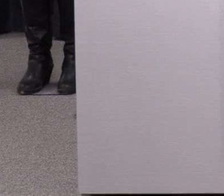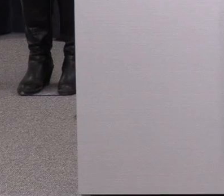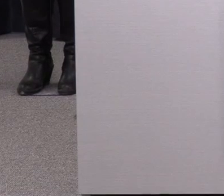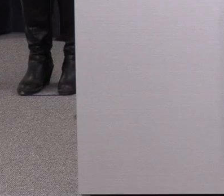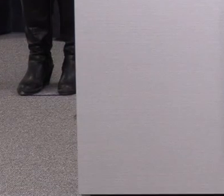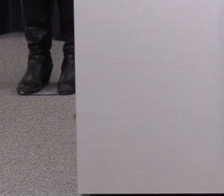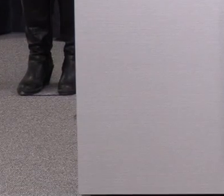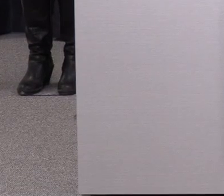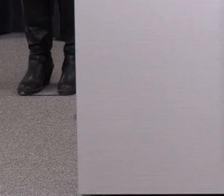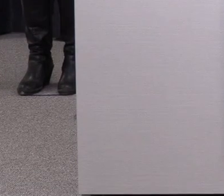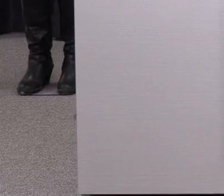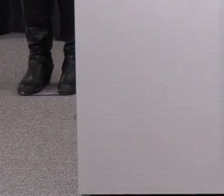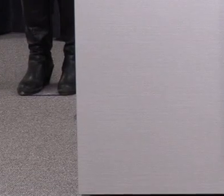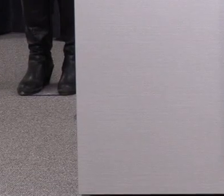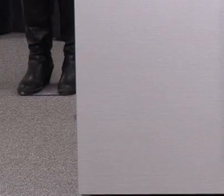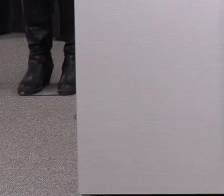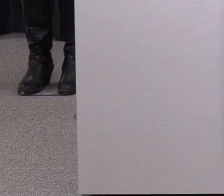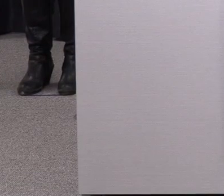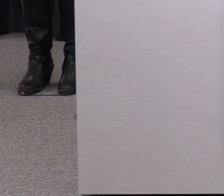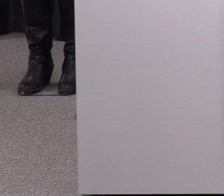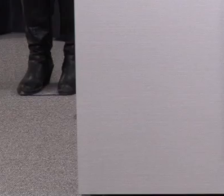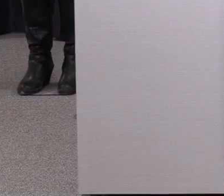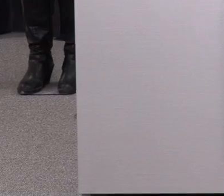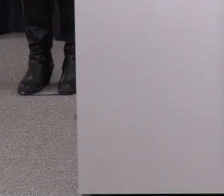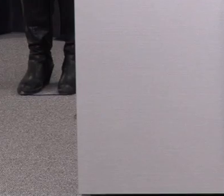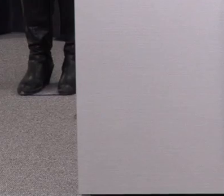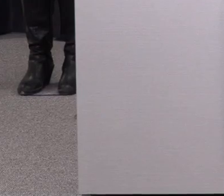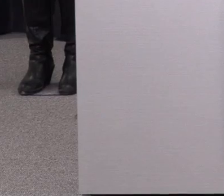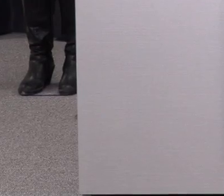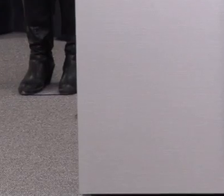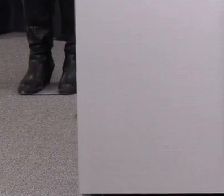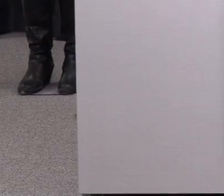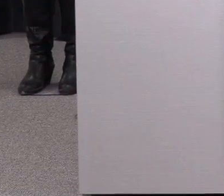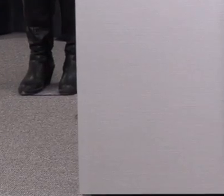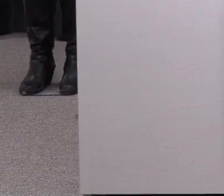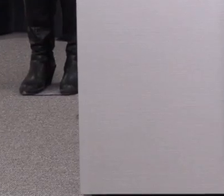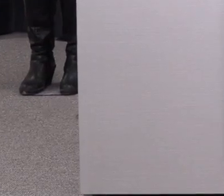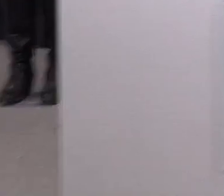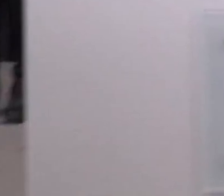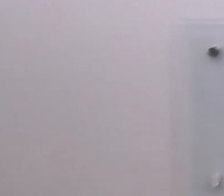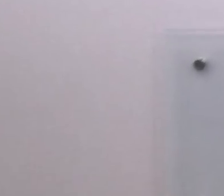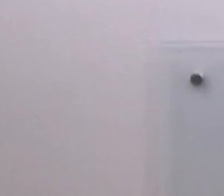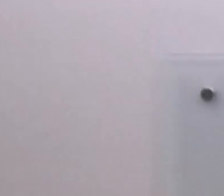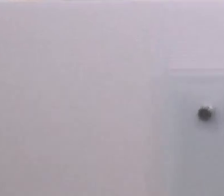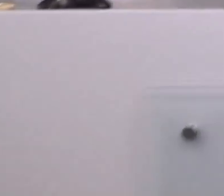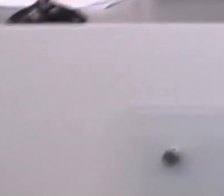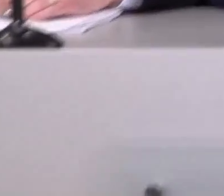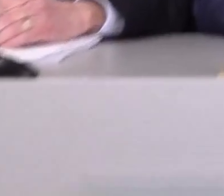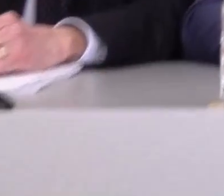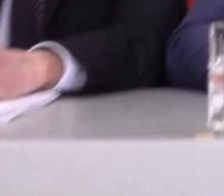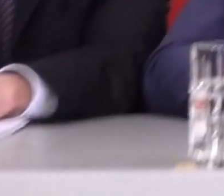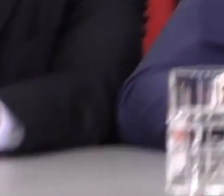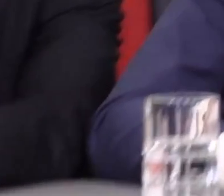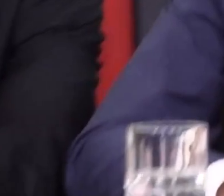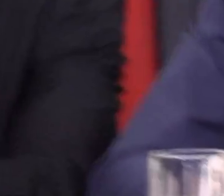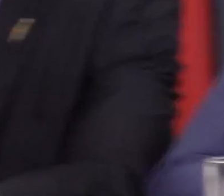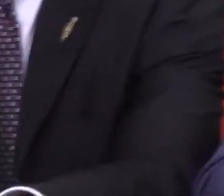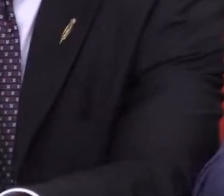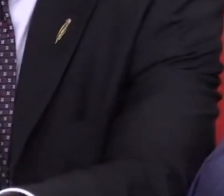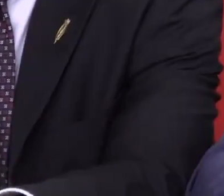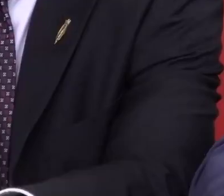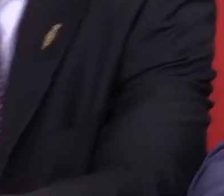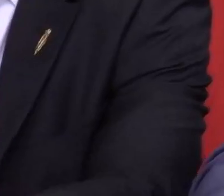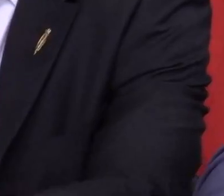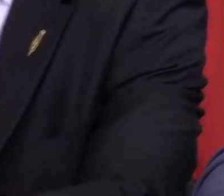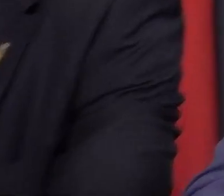challenges. I've been working with our ministers, Dr. Fitzgerald, health officials, and the